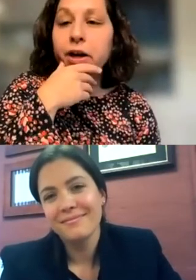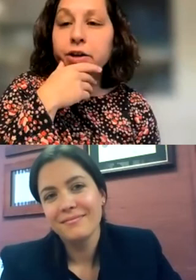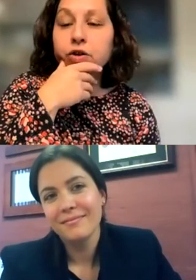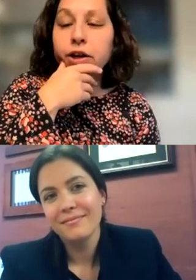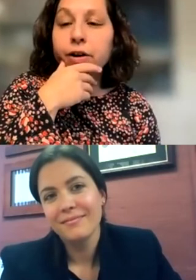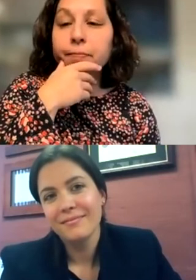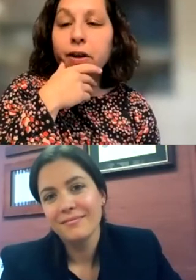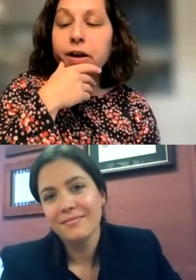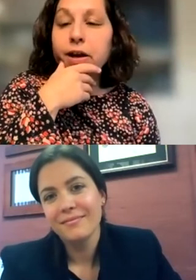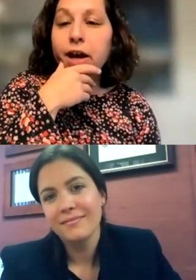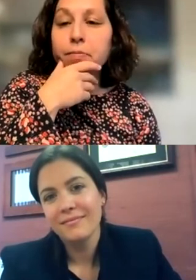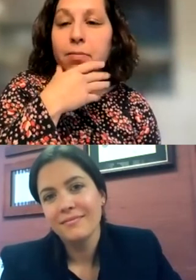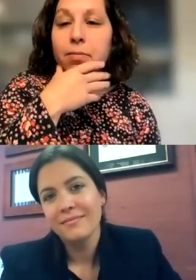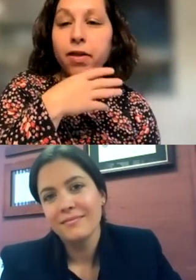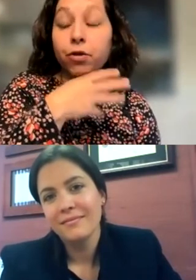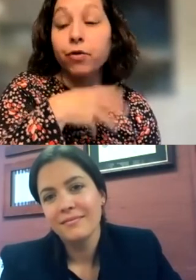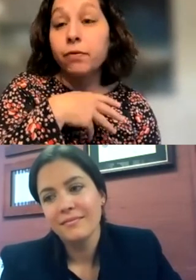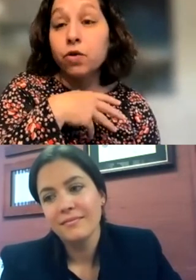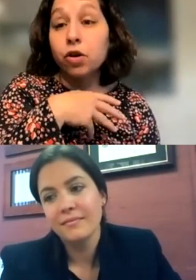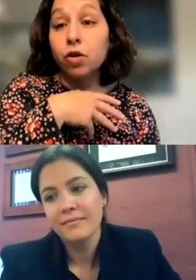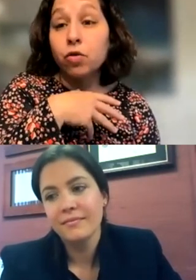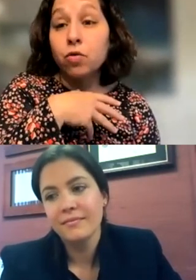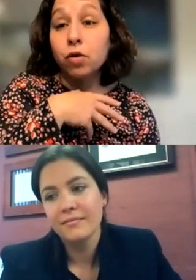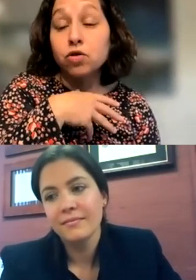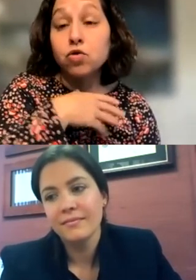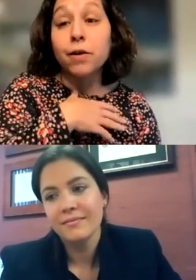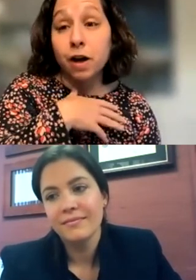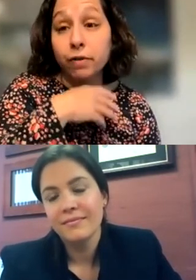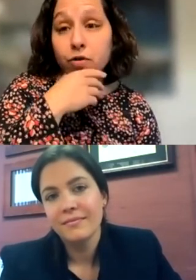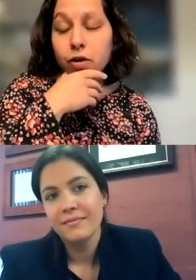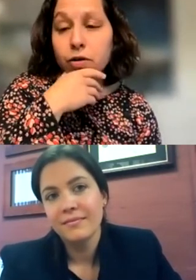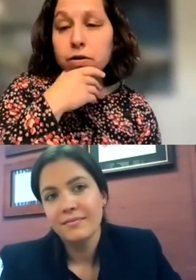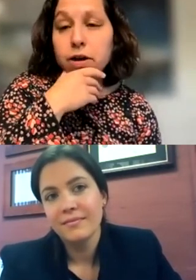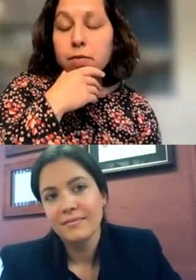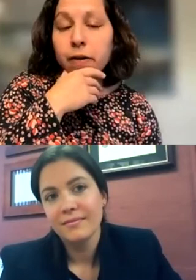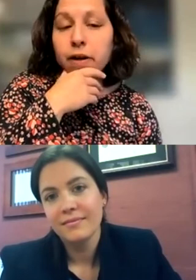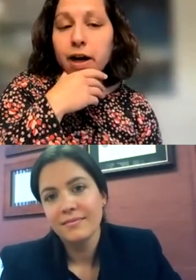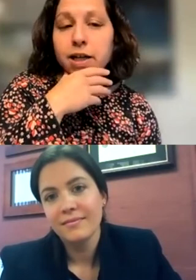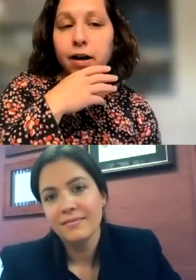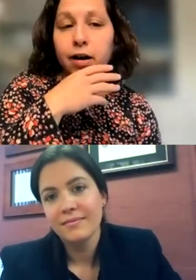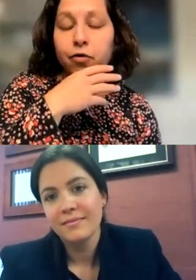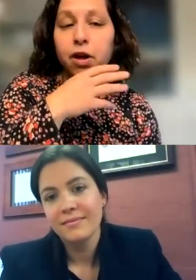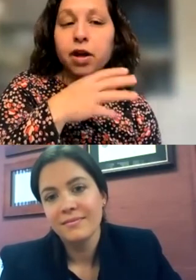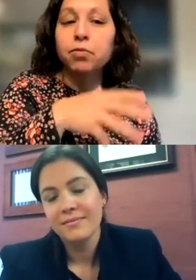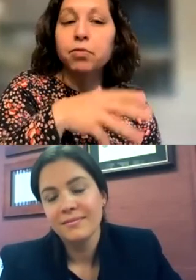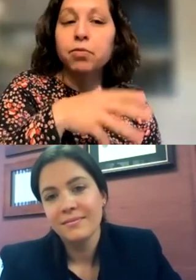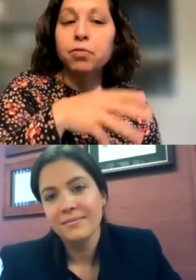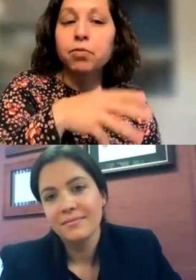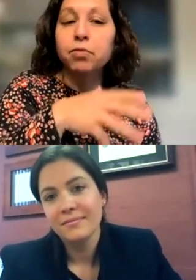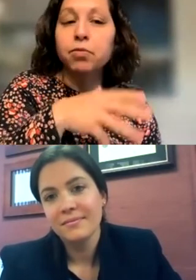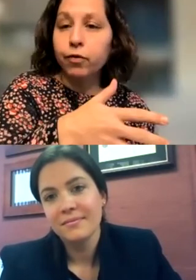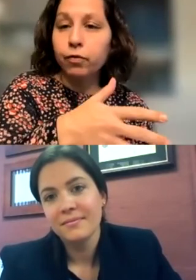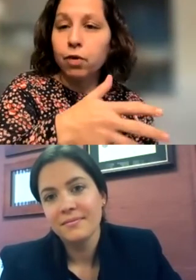my intern year. And maybe that was 5 years ago or 25 years ago, but the idea of being